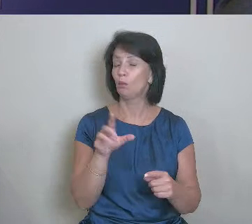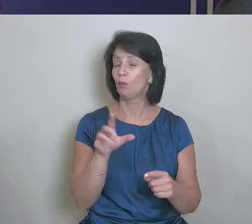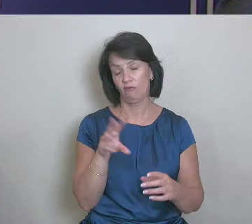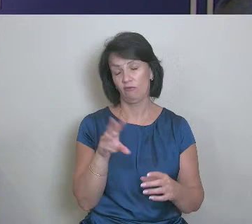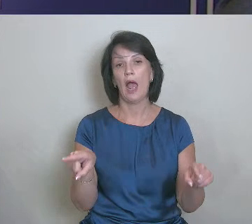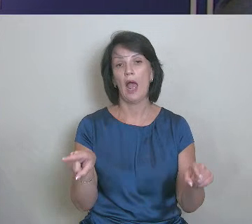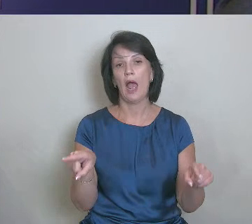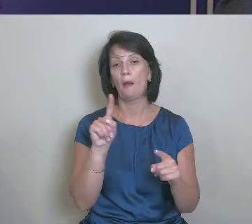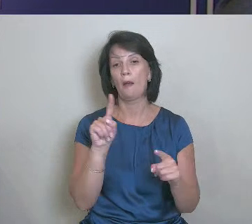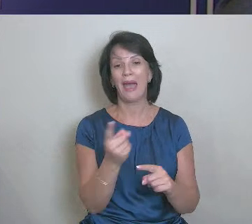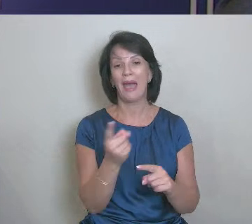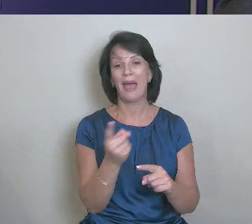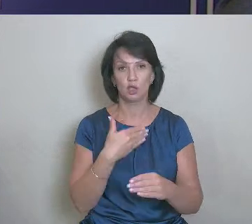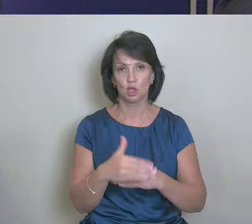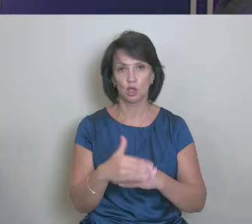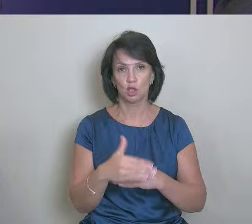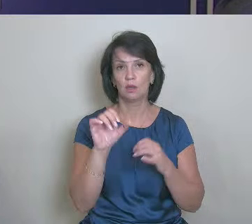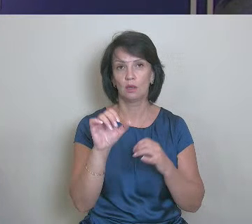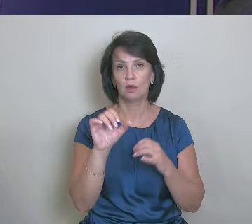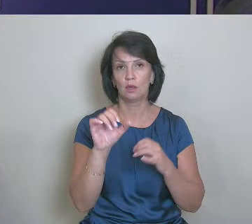So